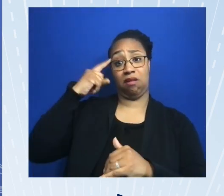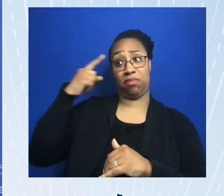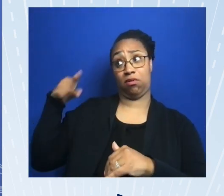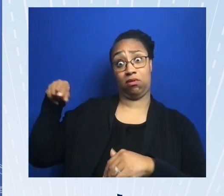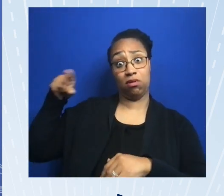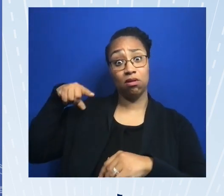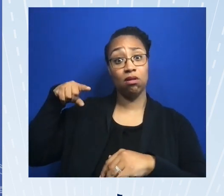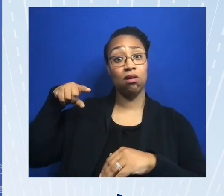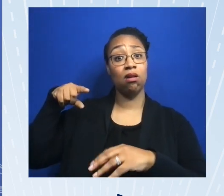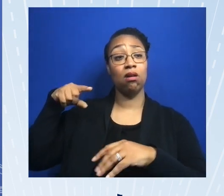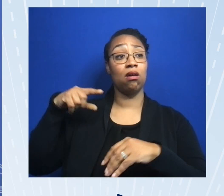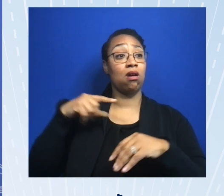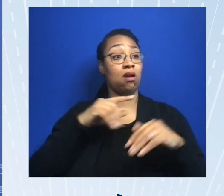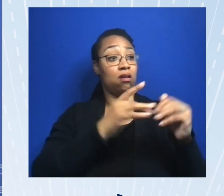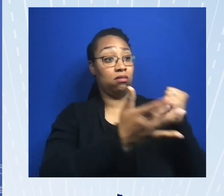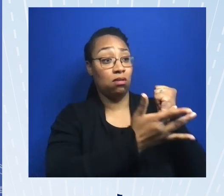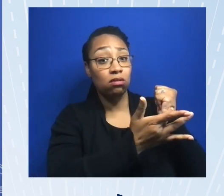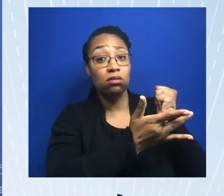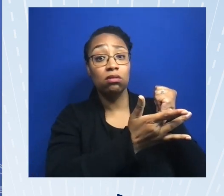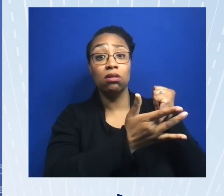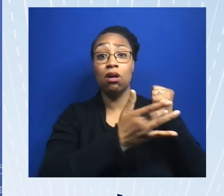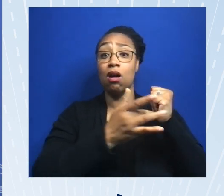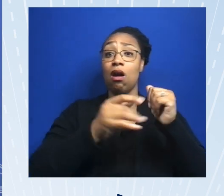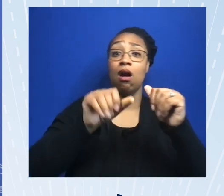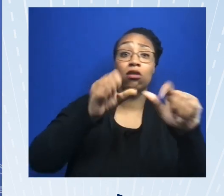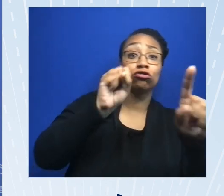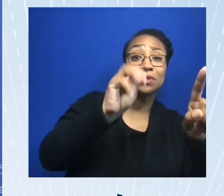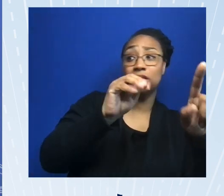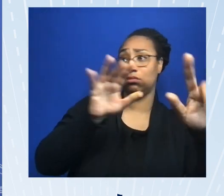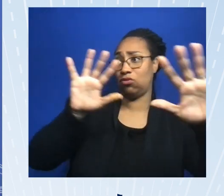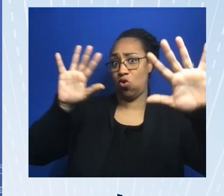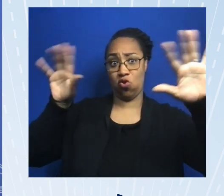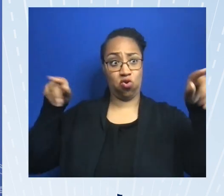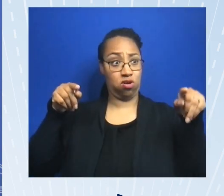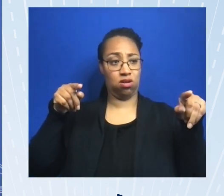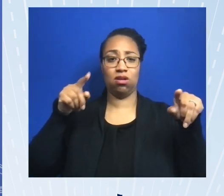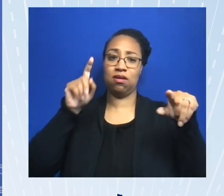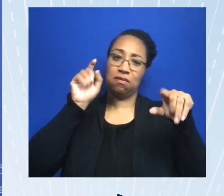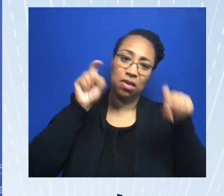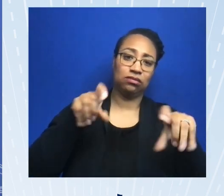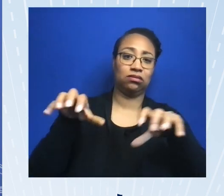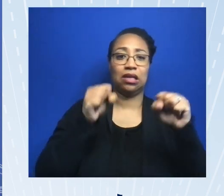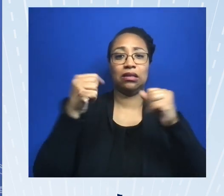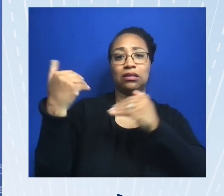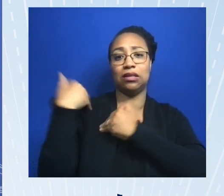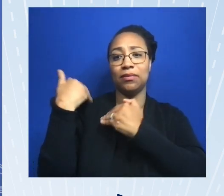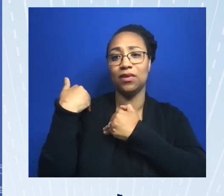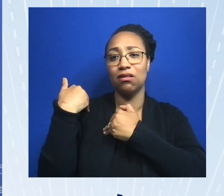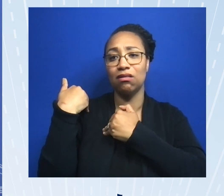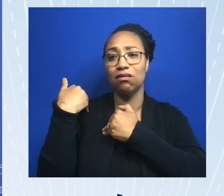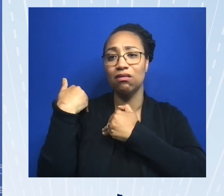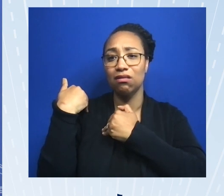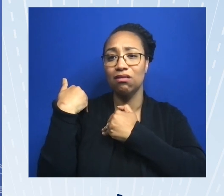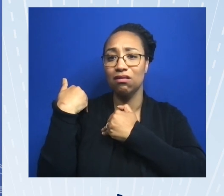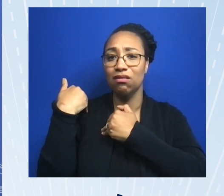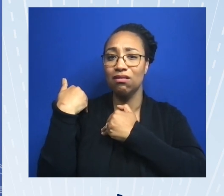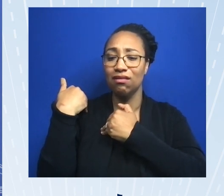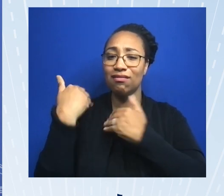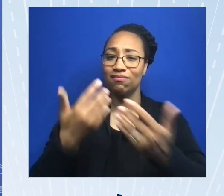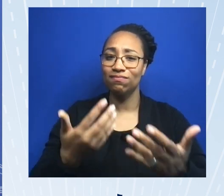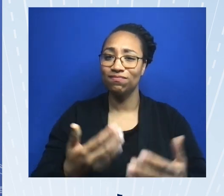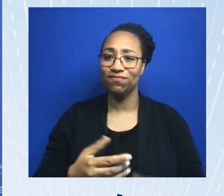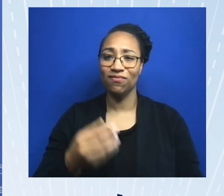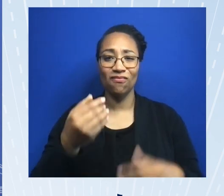contains 10 separate calls to tech companies to establish a zero-tolerance policy for hate speech on their